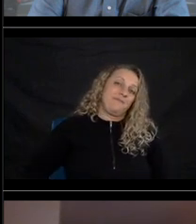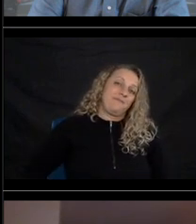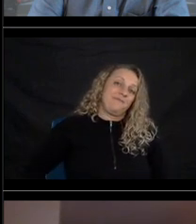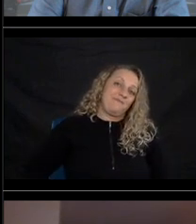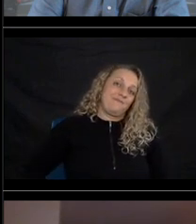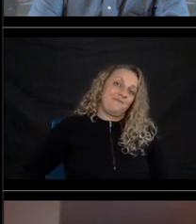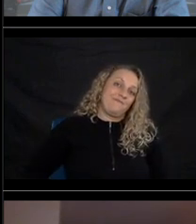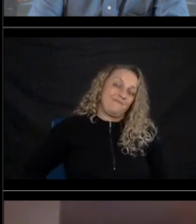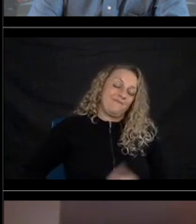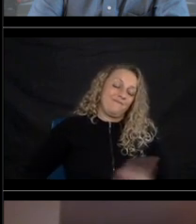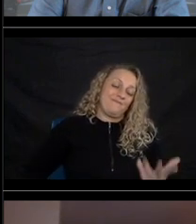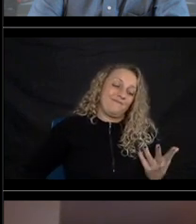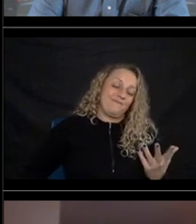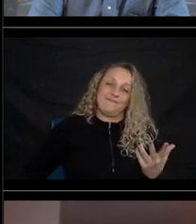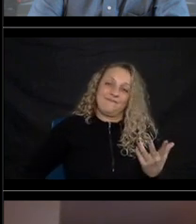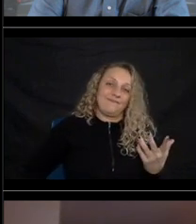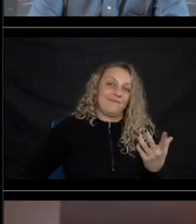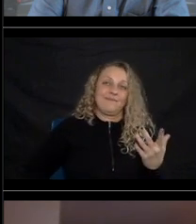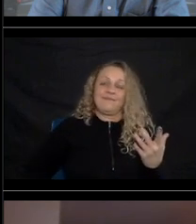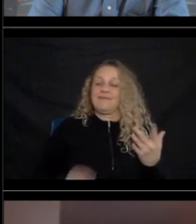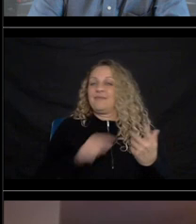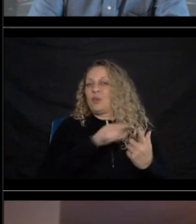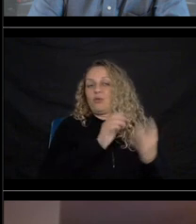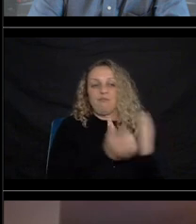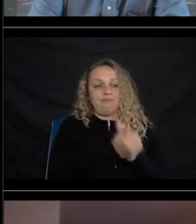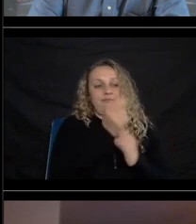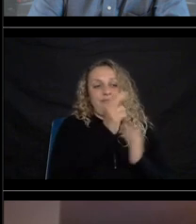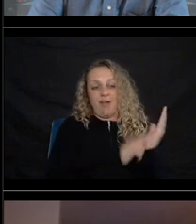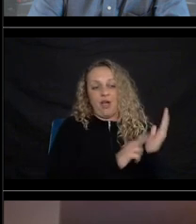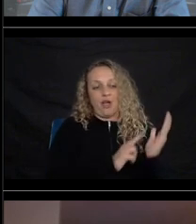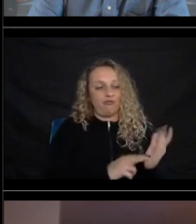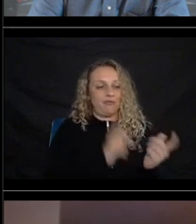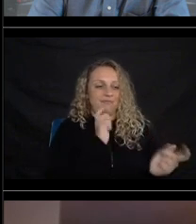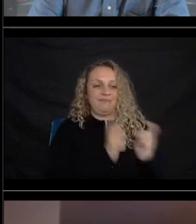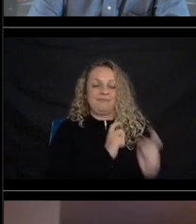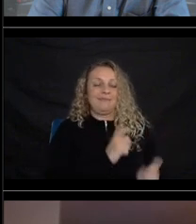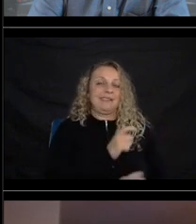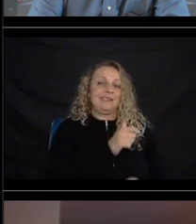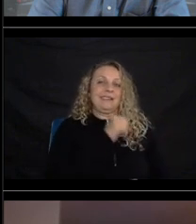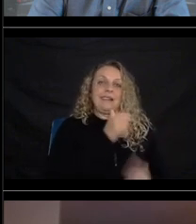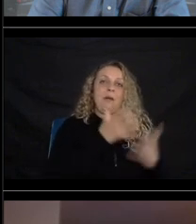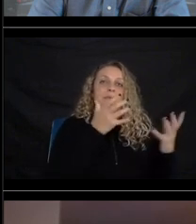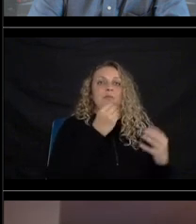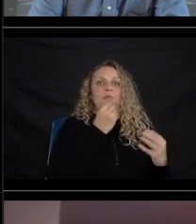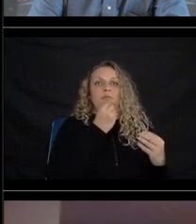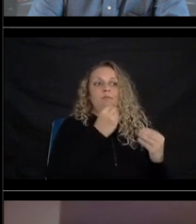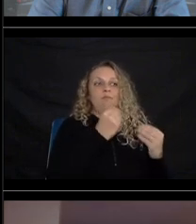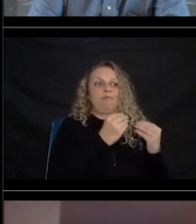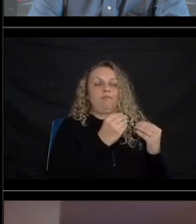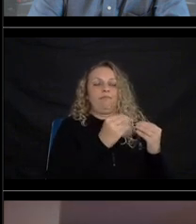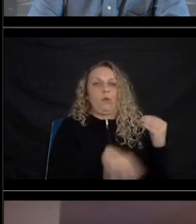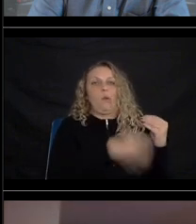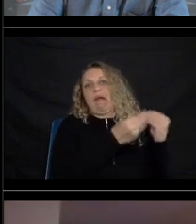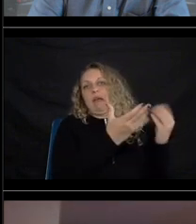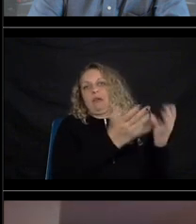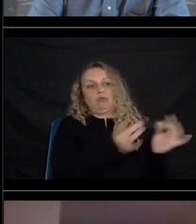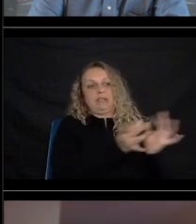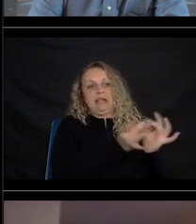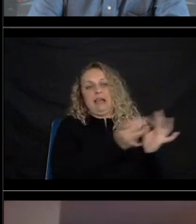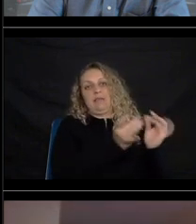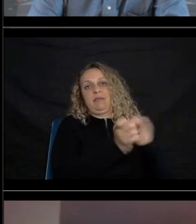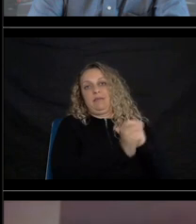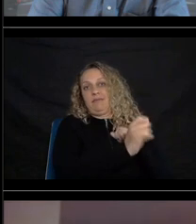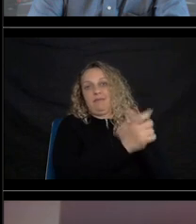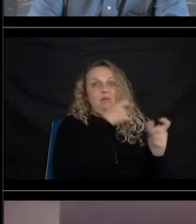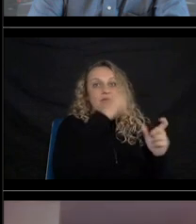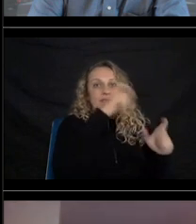possible or unwinding down the contract, there's, you know, not much more to say because we've only given